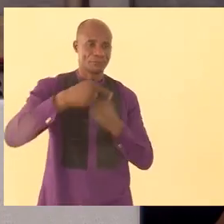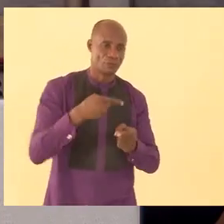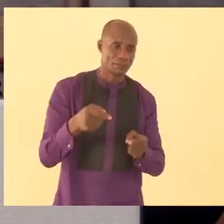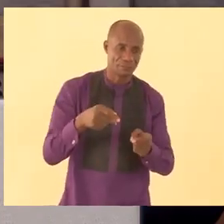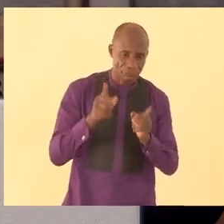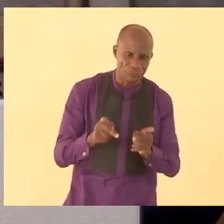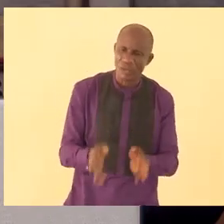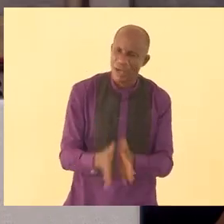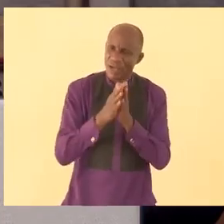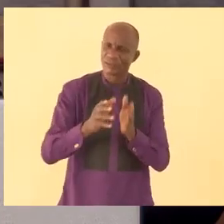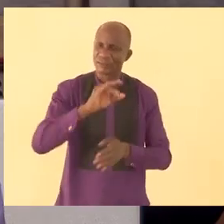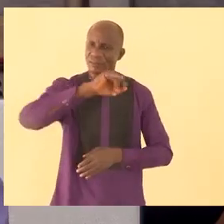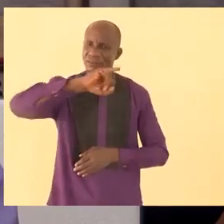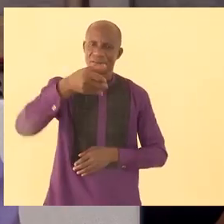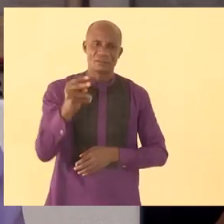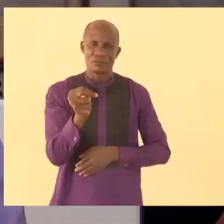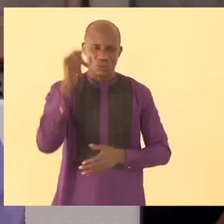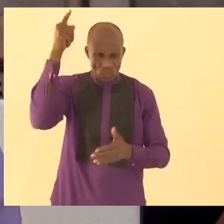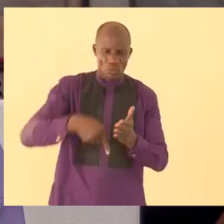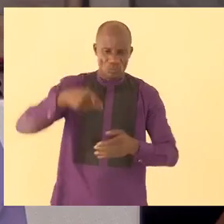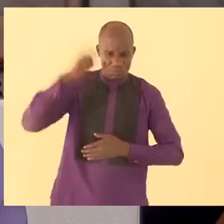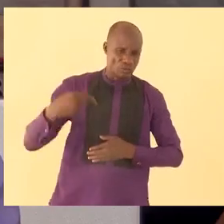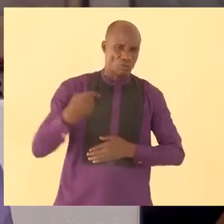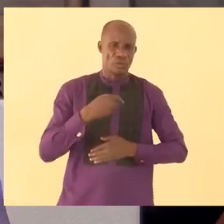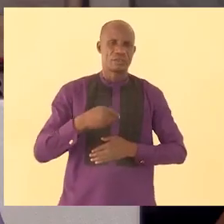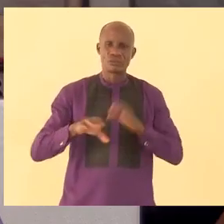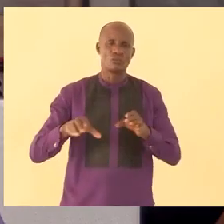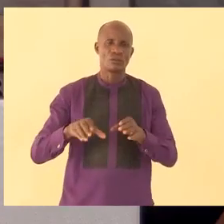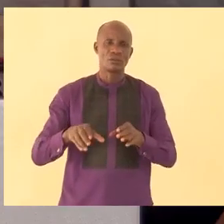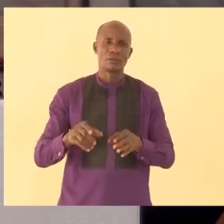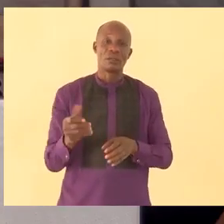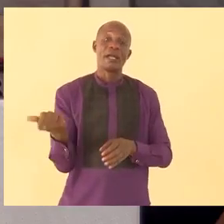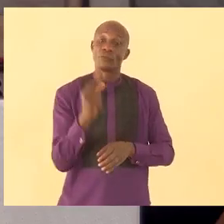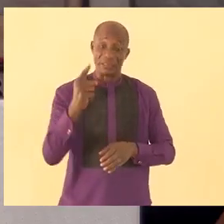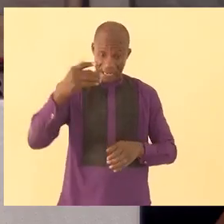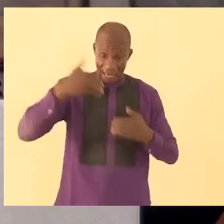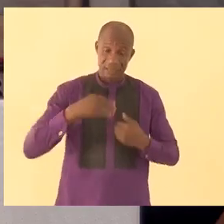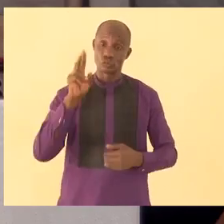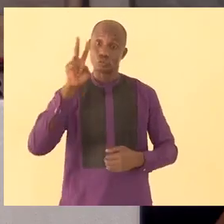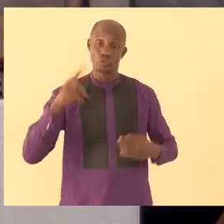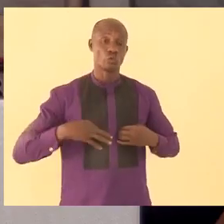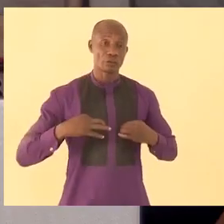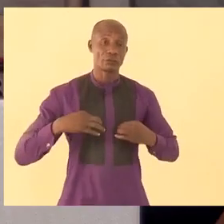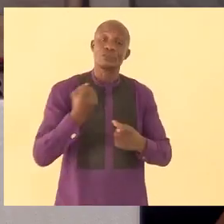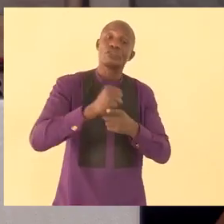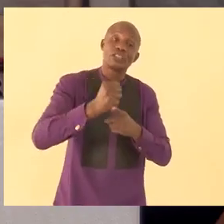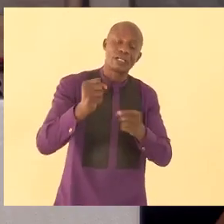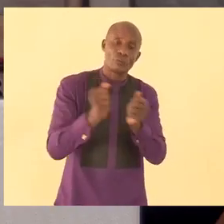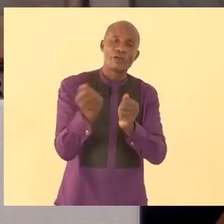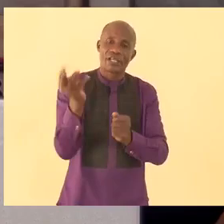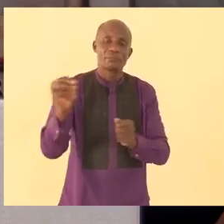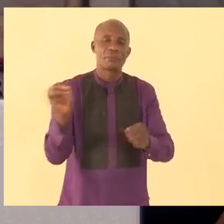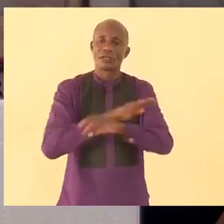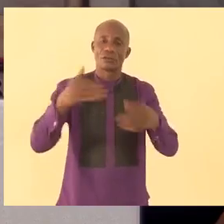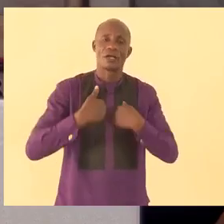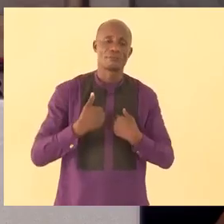When the people asked John, what must we do? He said, whoever has two coats must share with anyone who has none, and whoever